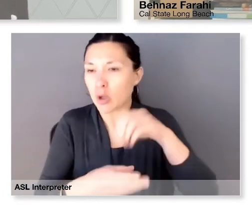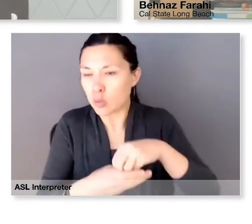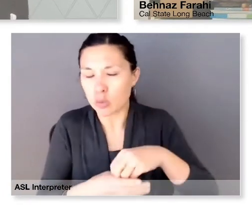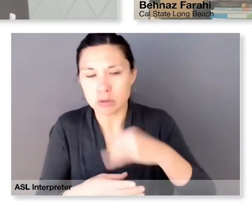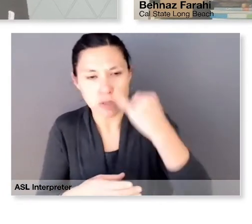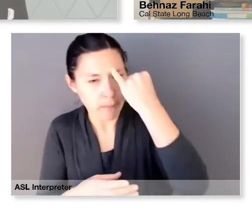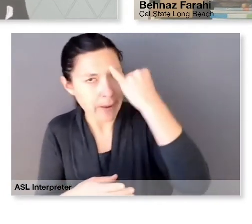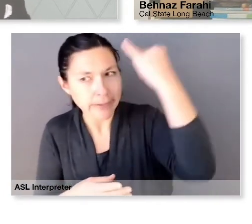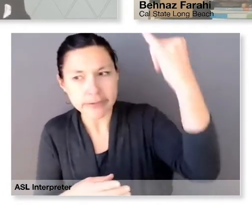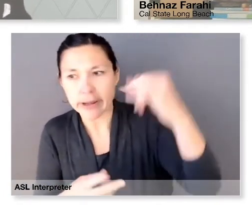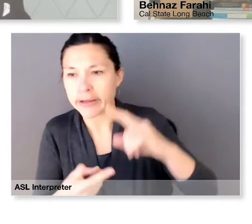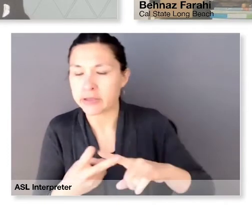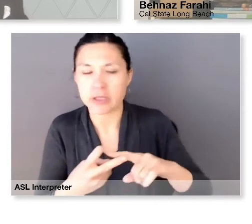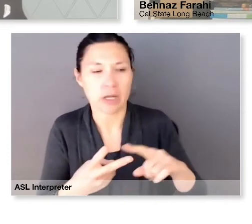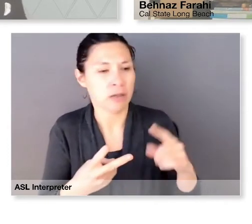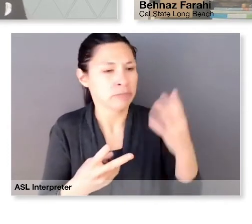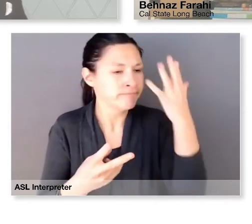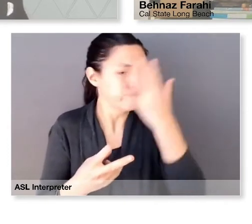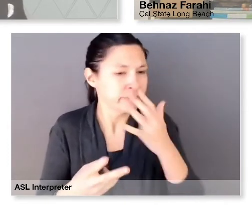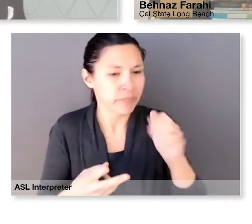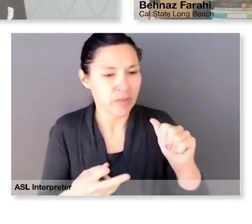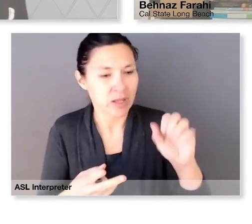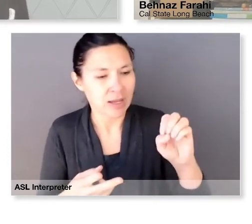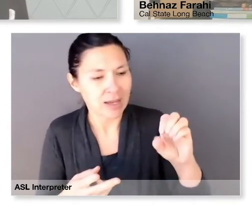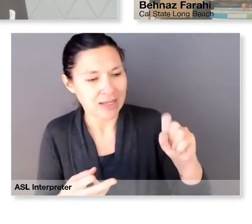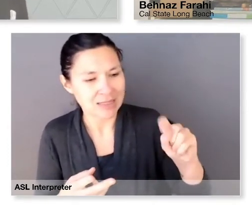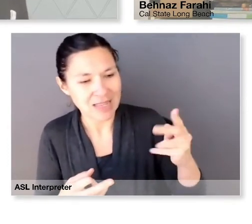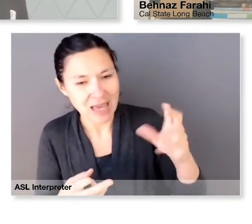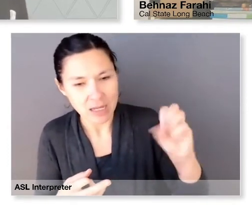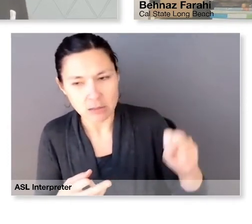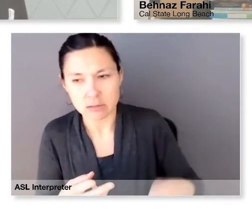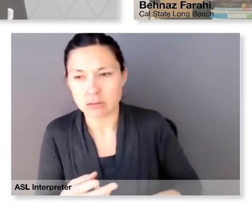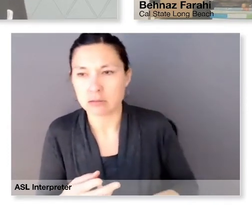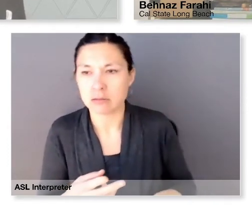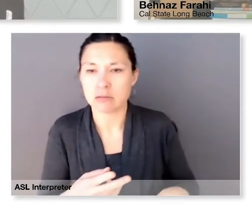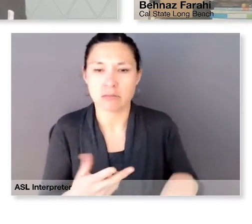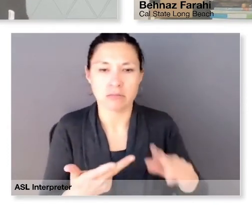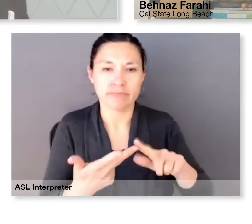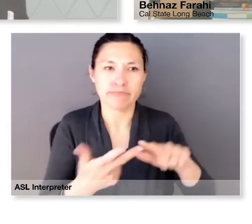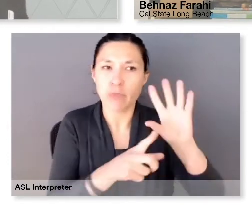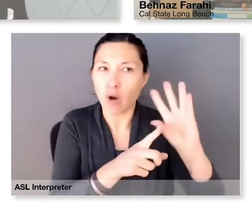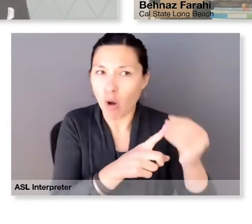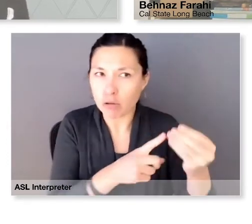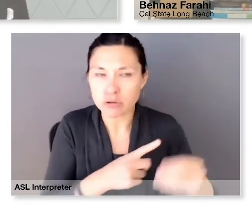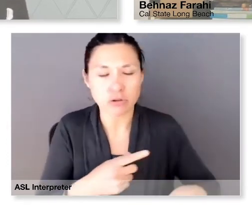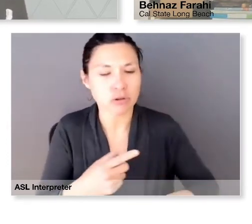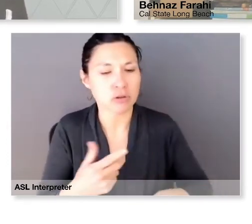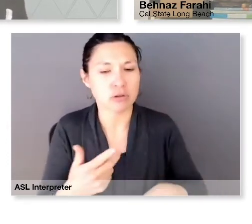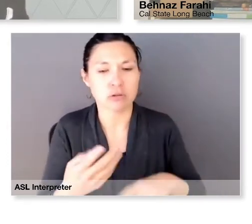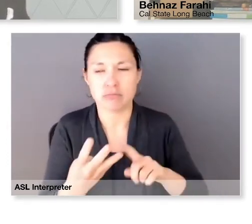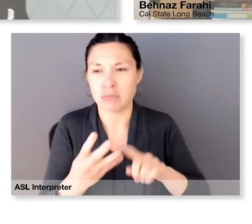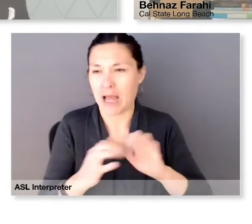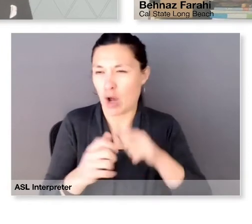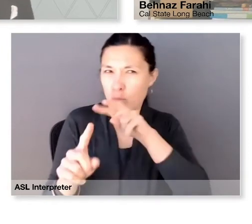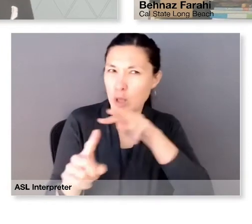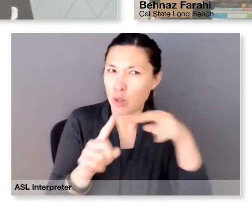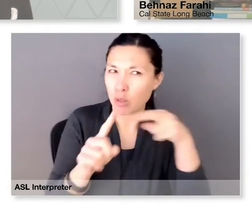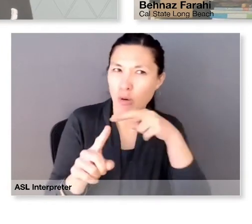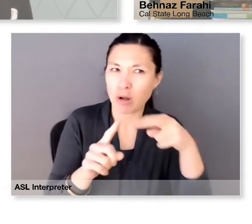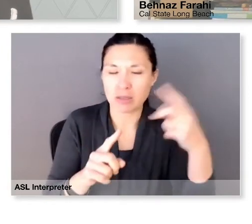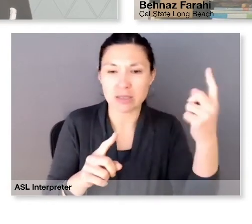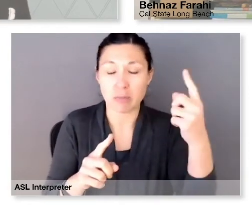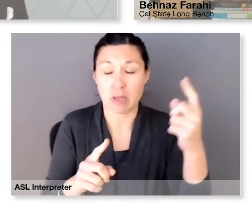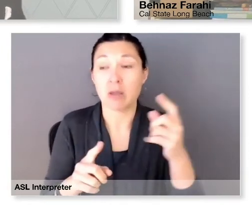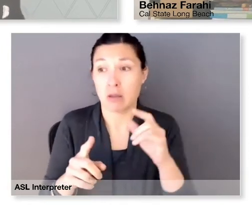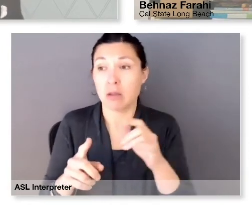culture, subjectivity, all of those kind of issues within the realm of the work that you're doing become crucial for that